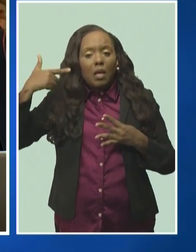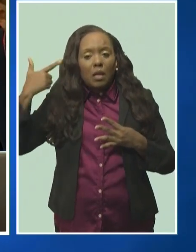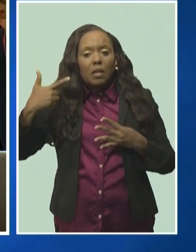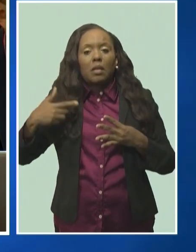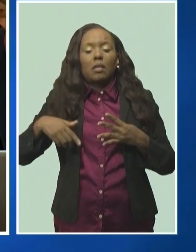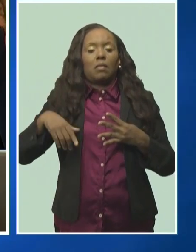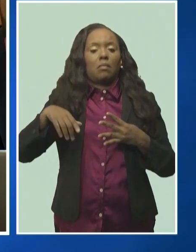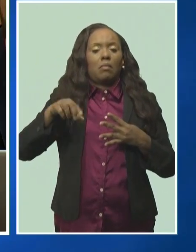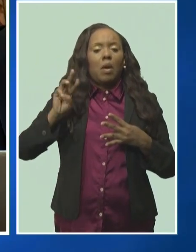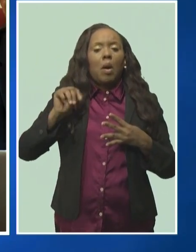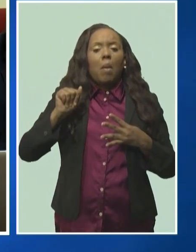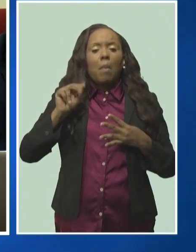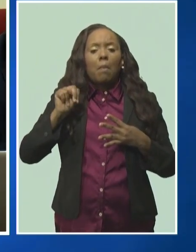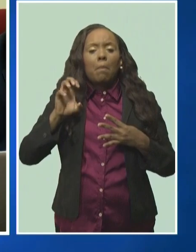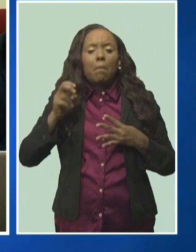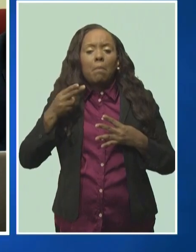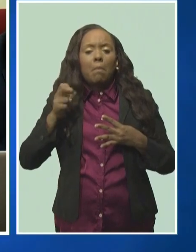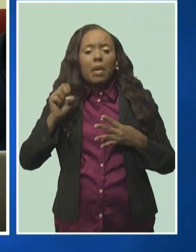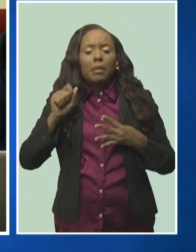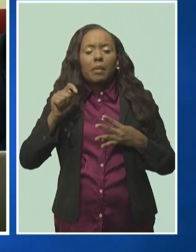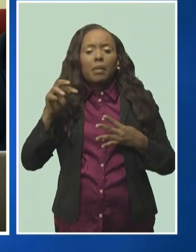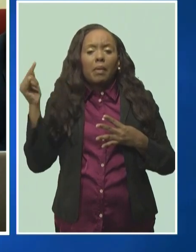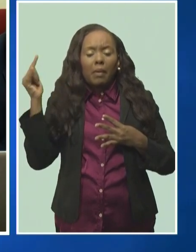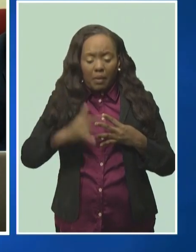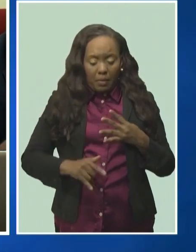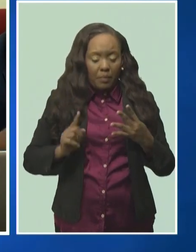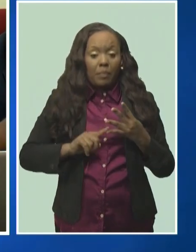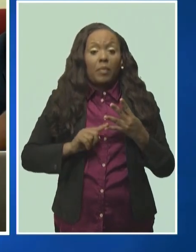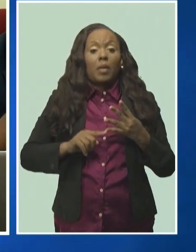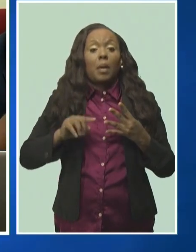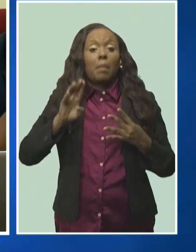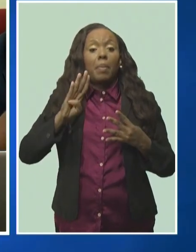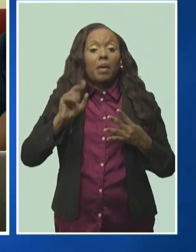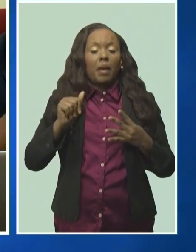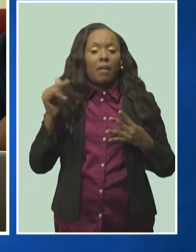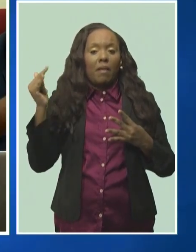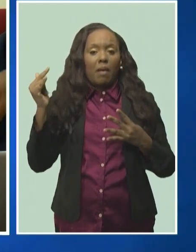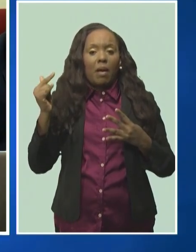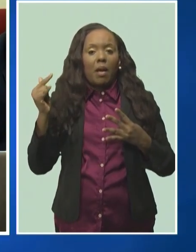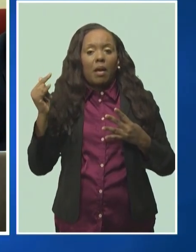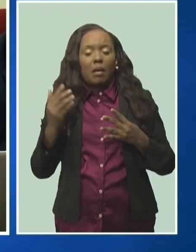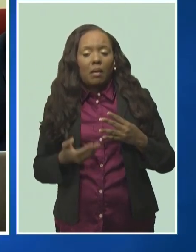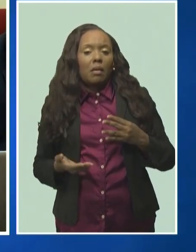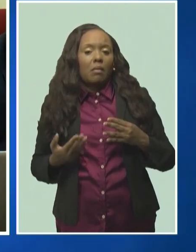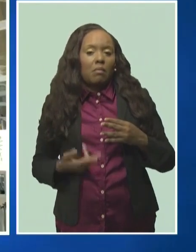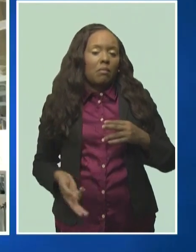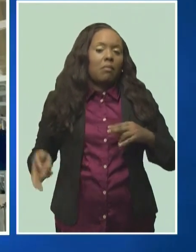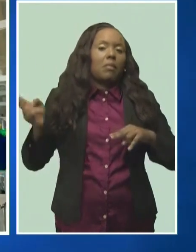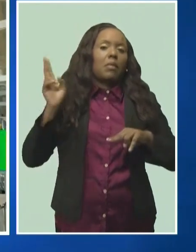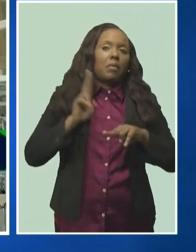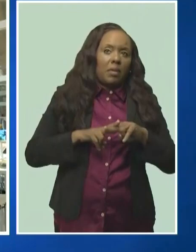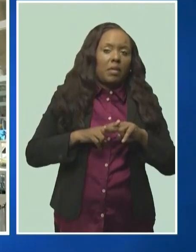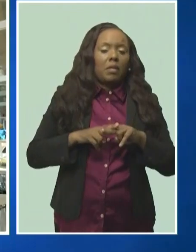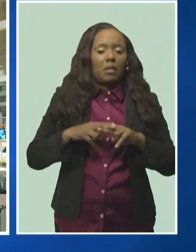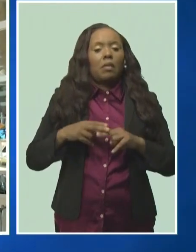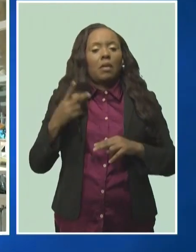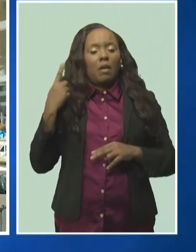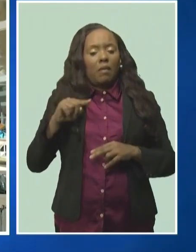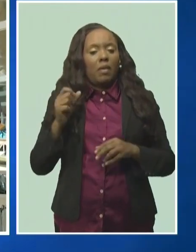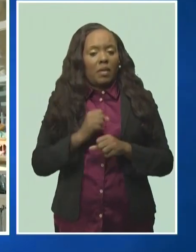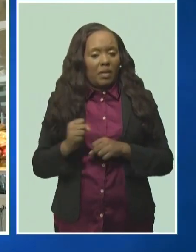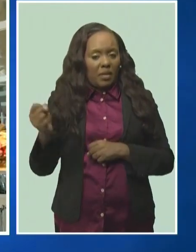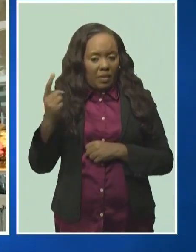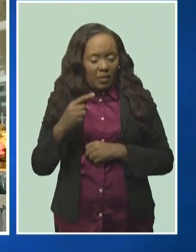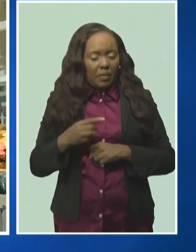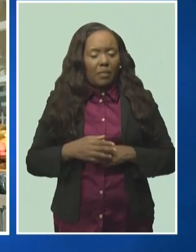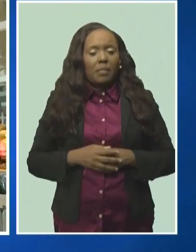and so on. And then the fourth is that British Airways is increasing Heathrow flights for April 2024. Significant progress is also